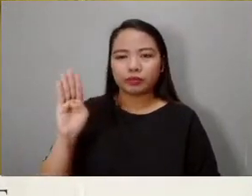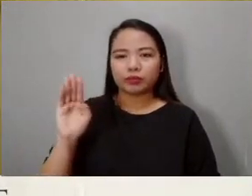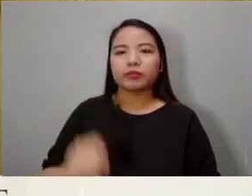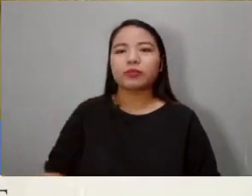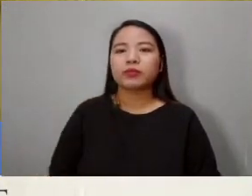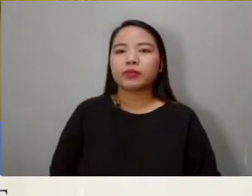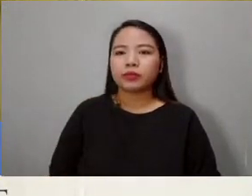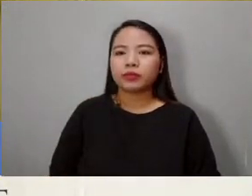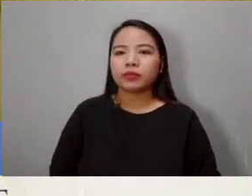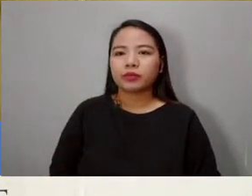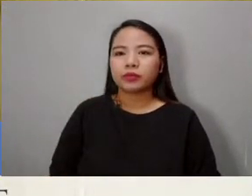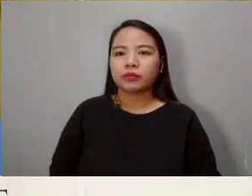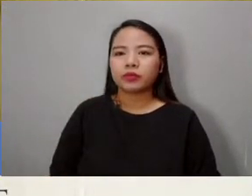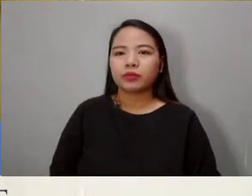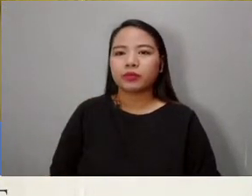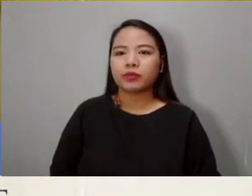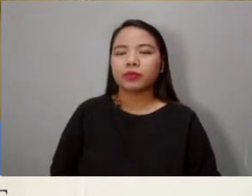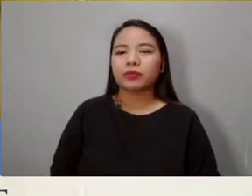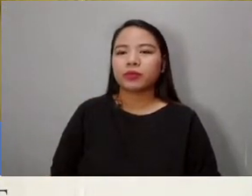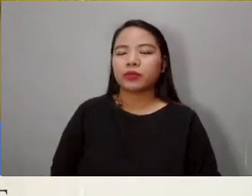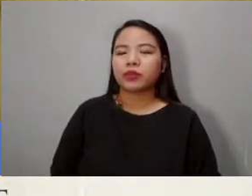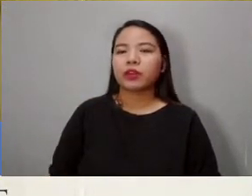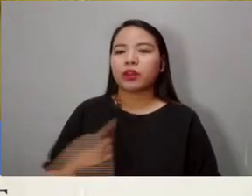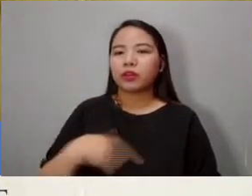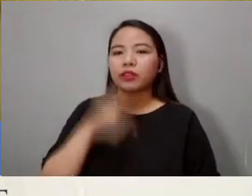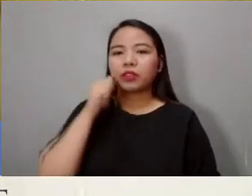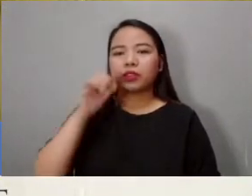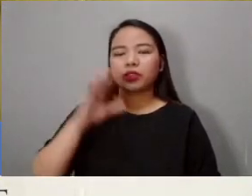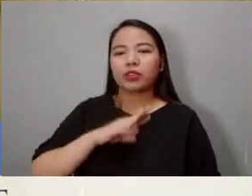Abbot of the Abbey of Our Lady of Montserrat,